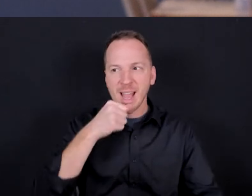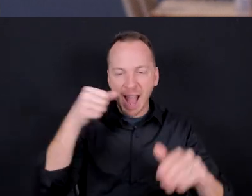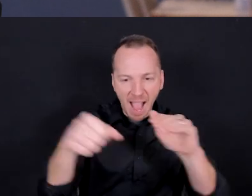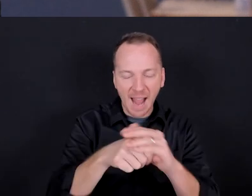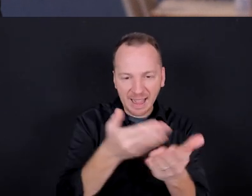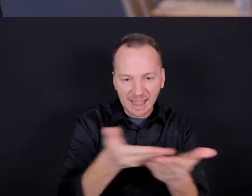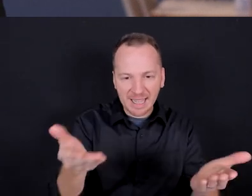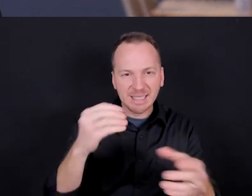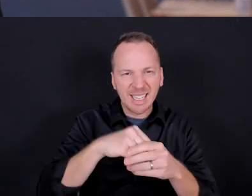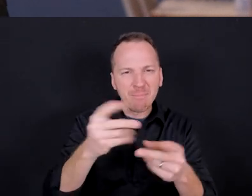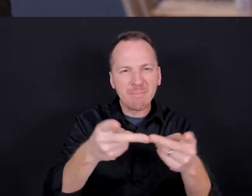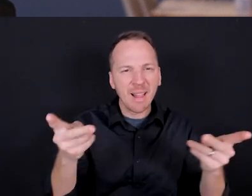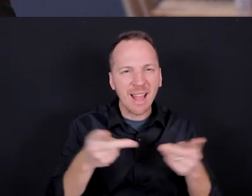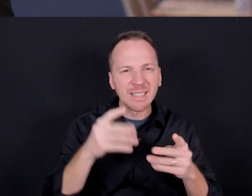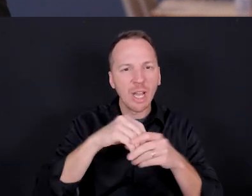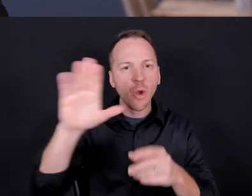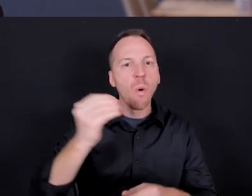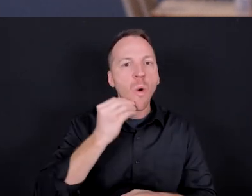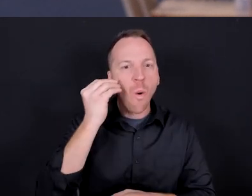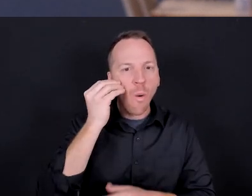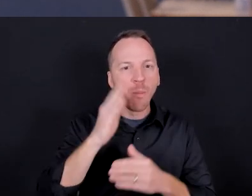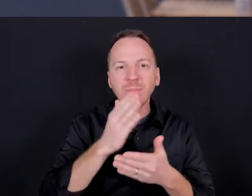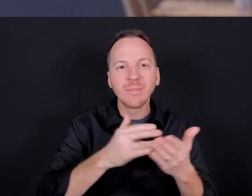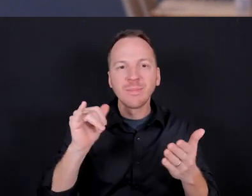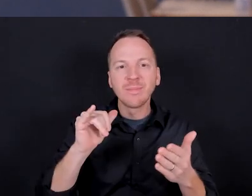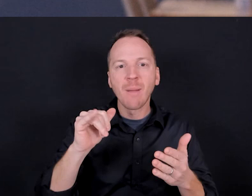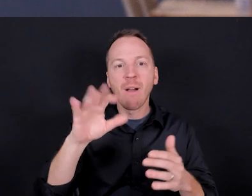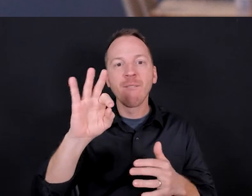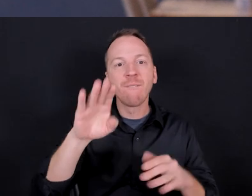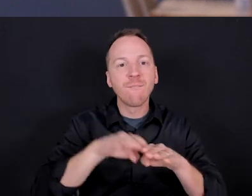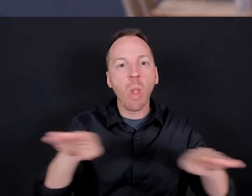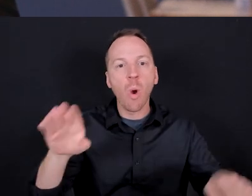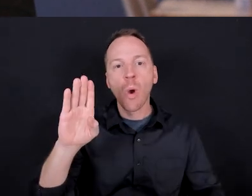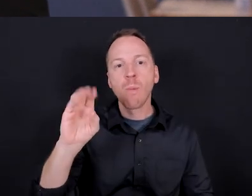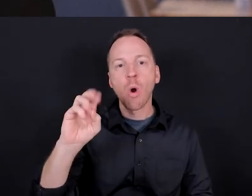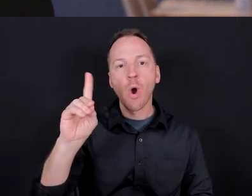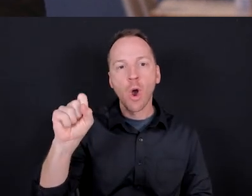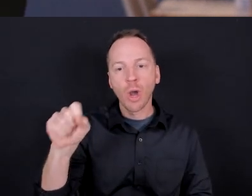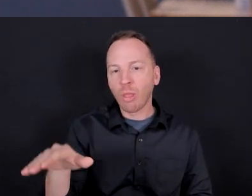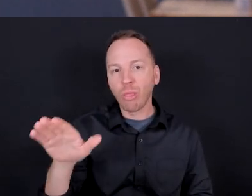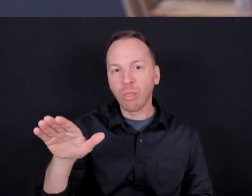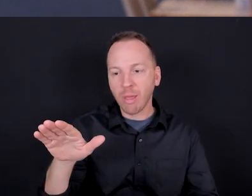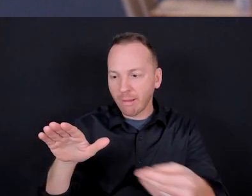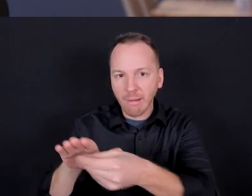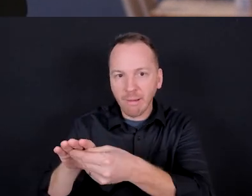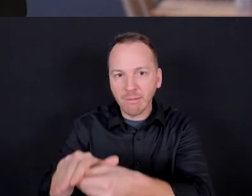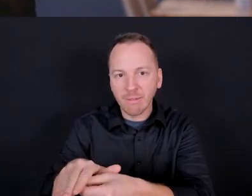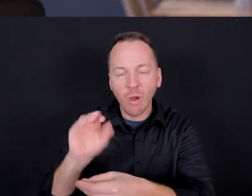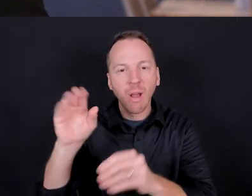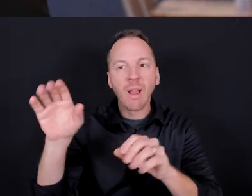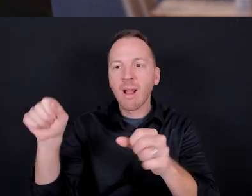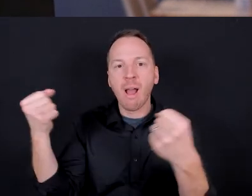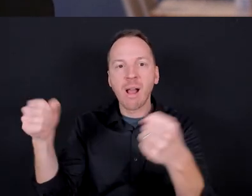for hiding things in places throughout the house, maybe some loose floorboards in the closet. But then as she got older, she